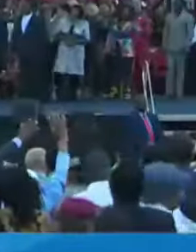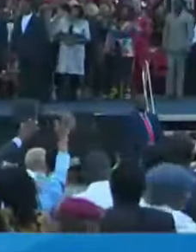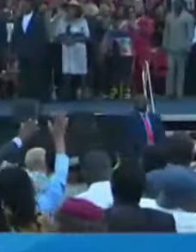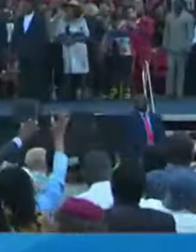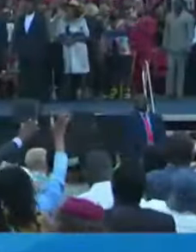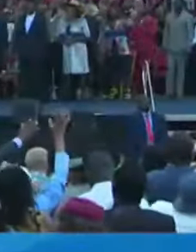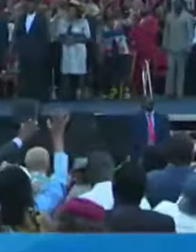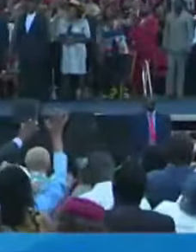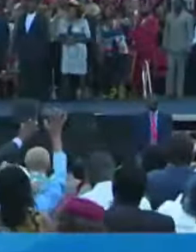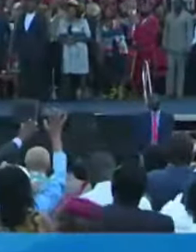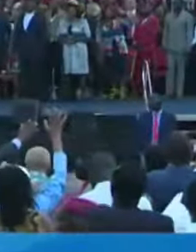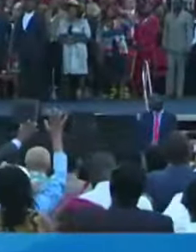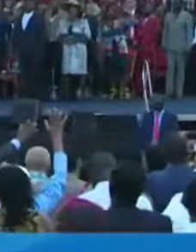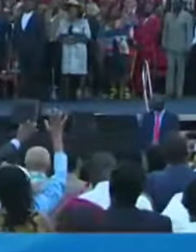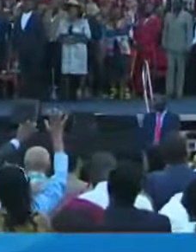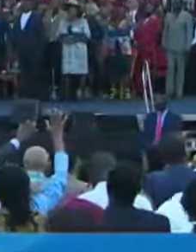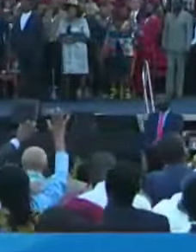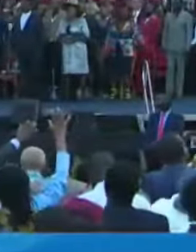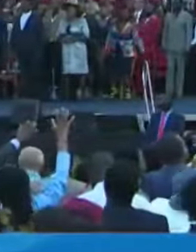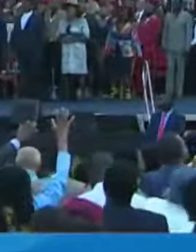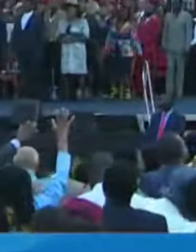my name